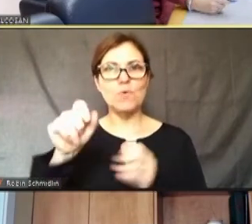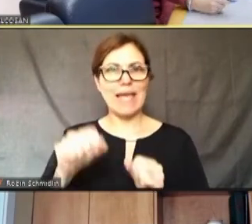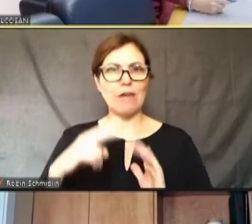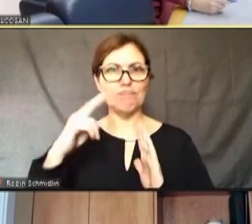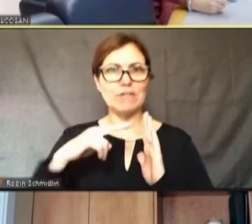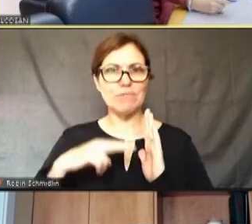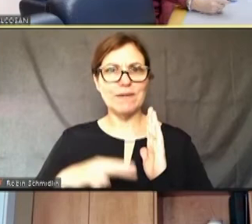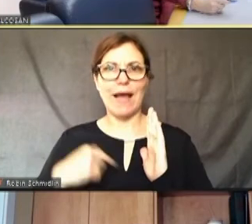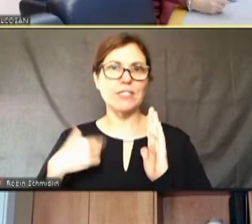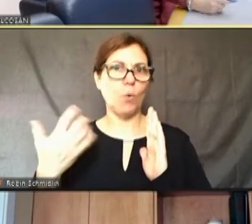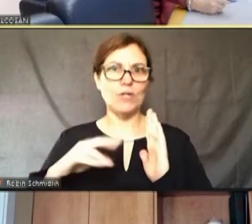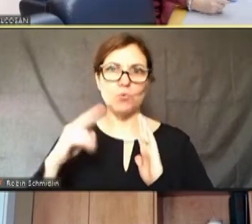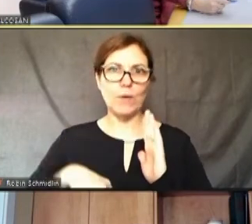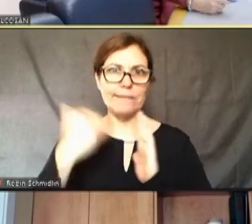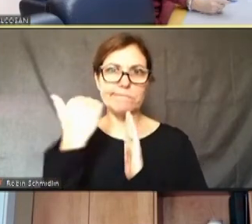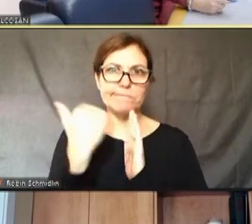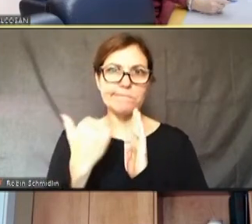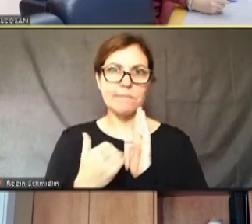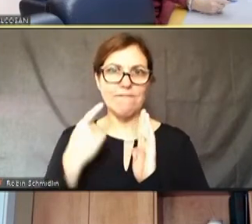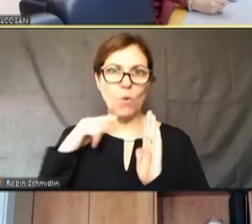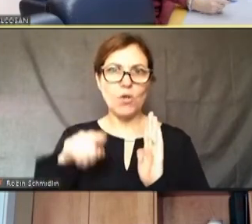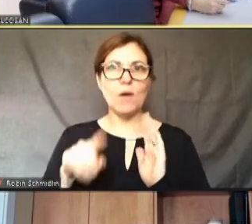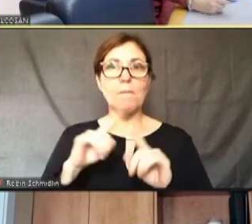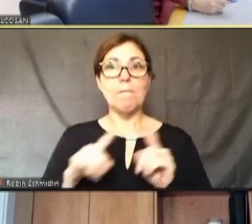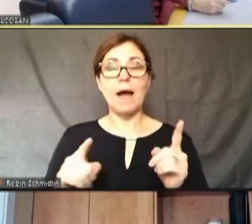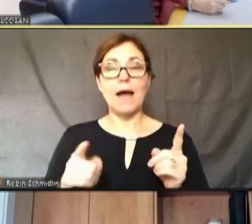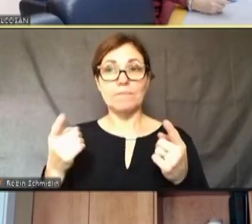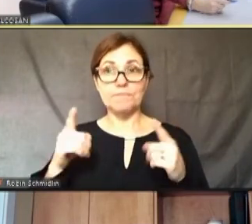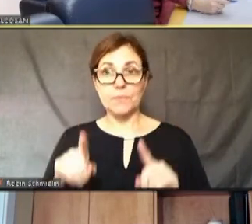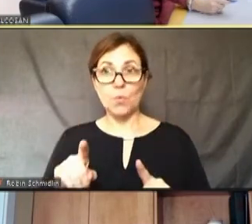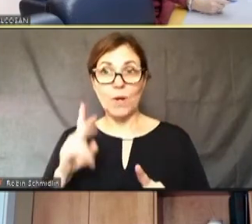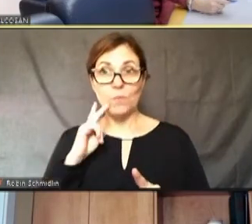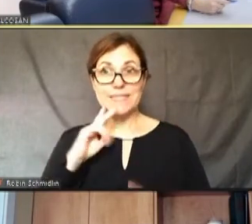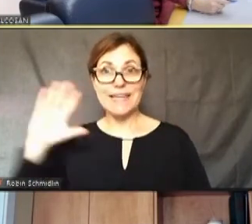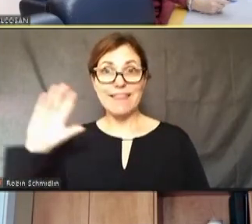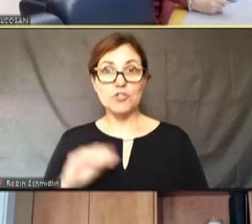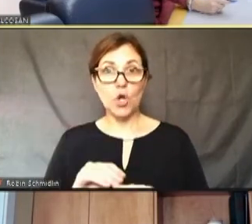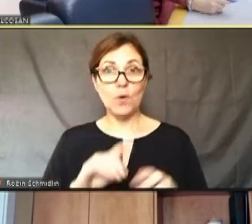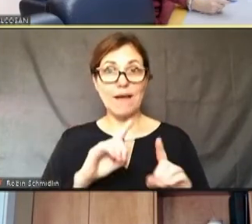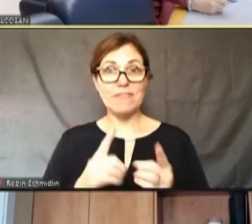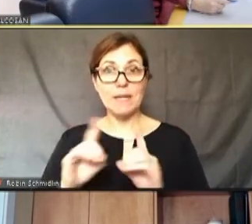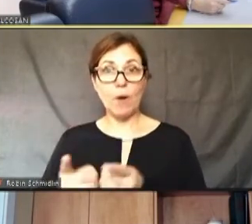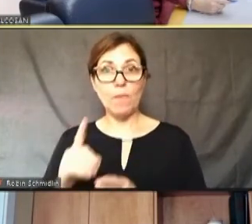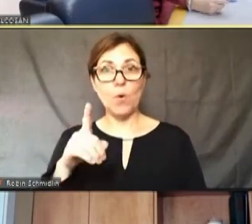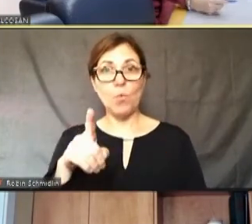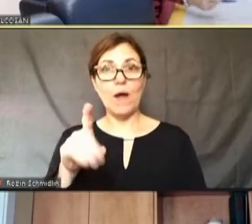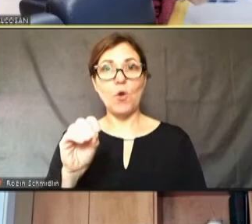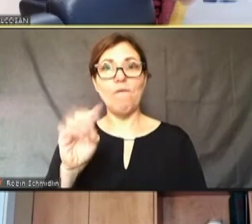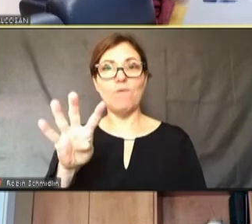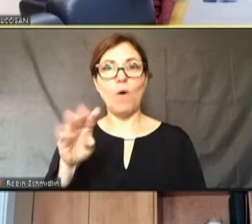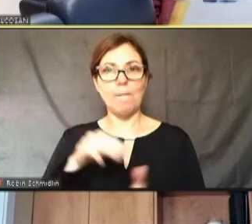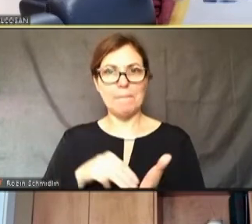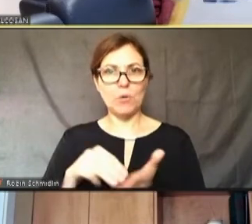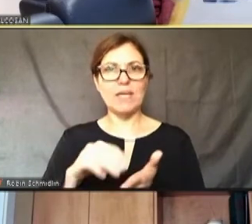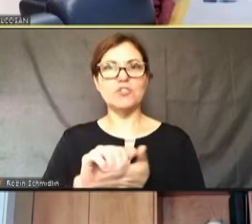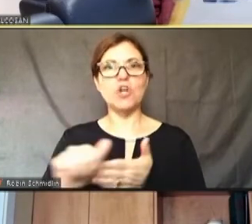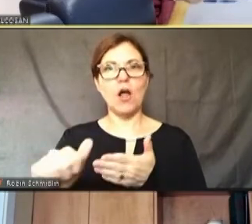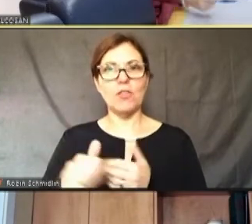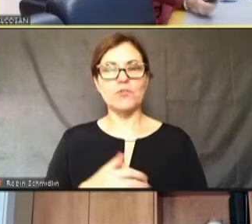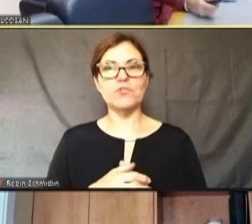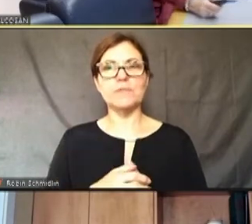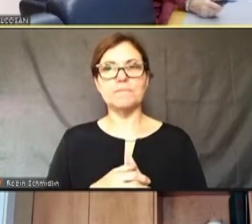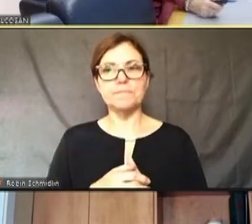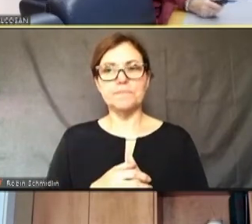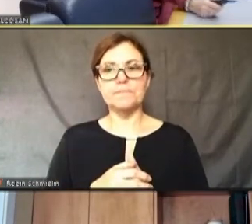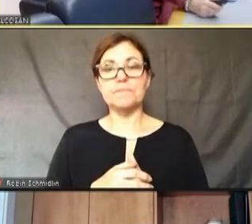this for you. But as you get down here, our total of all our departments is $104 million. One